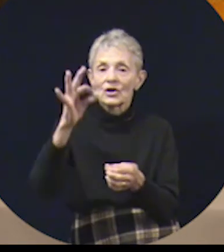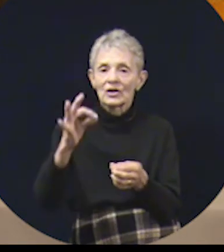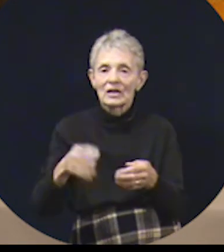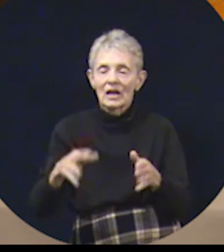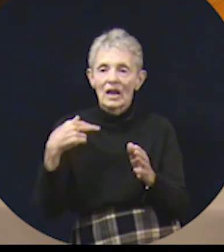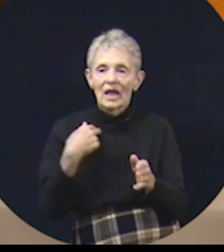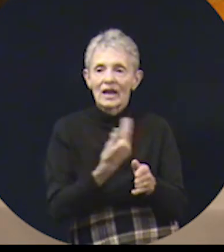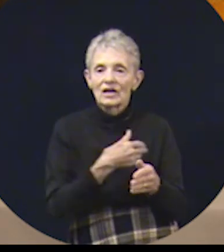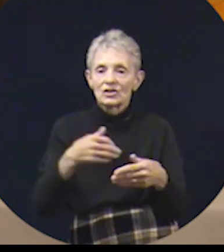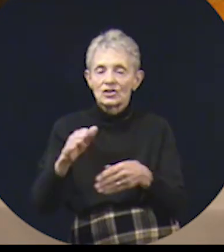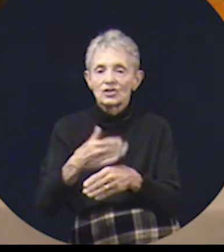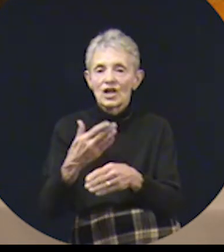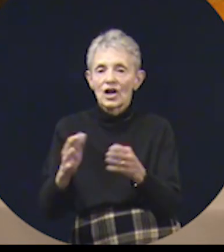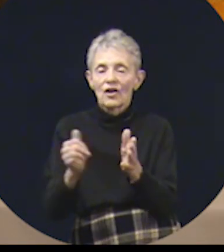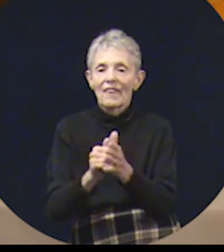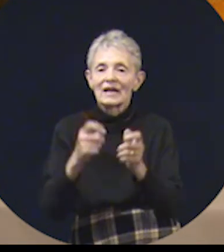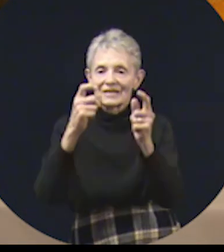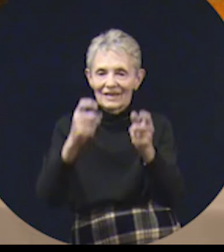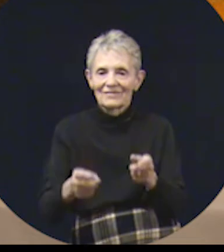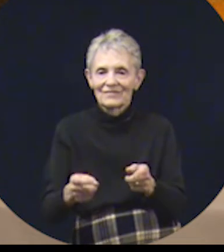another.